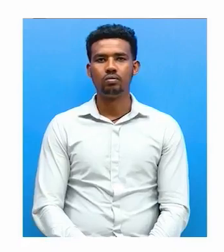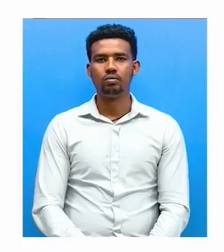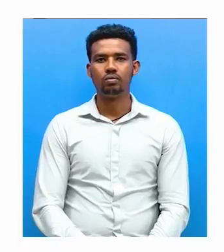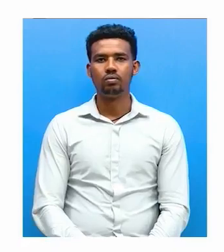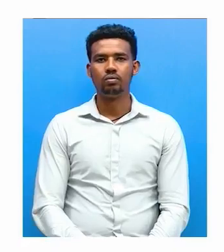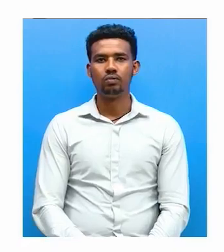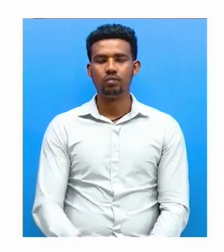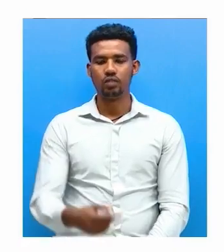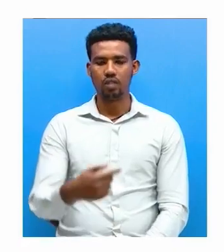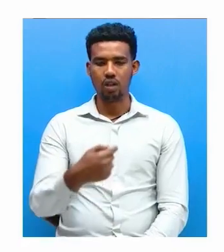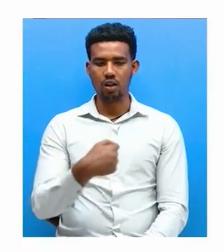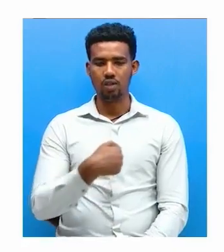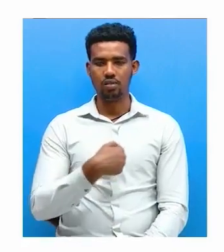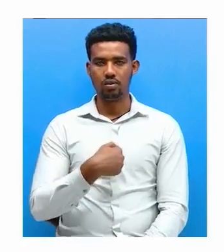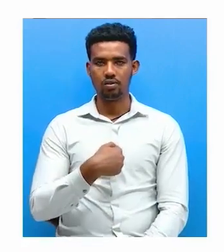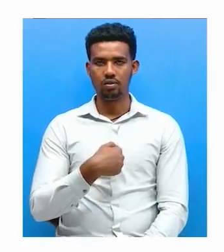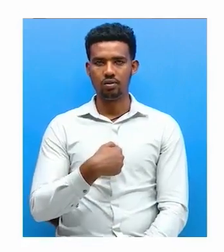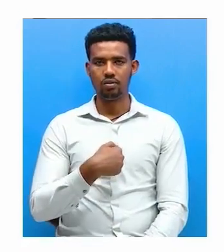I